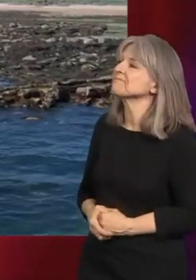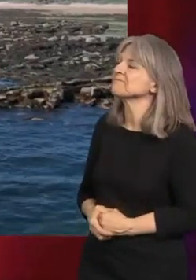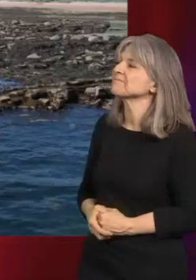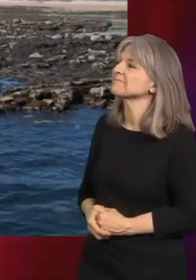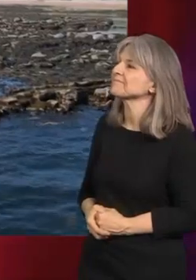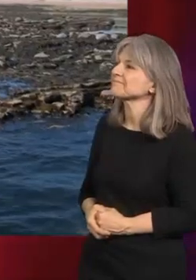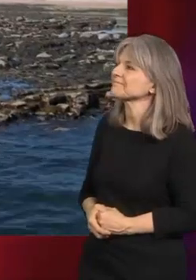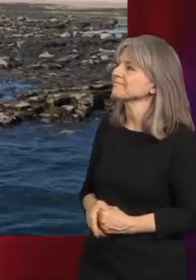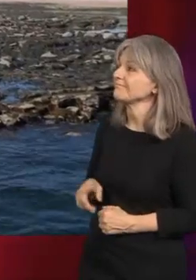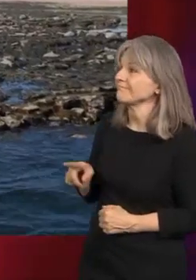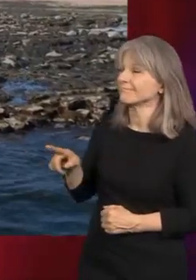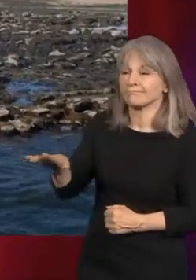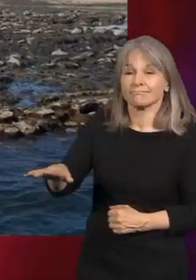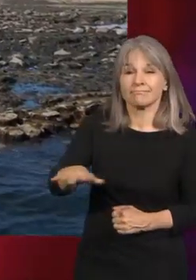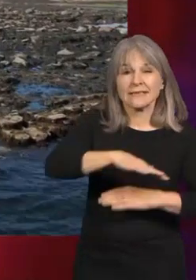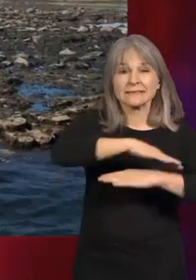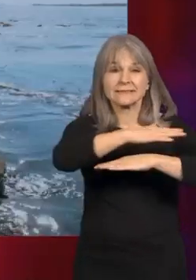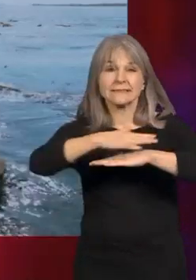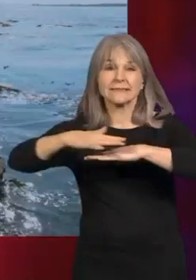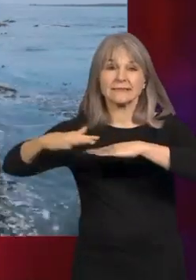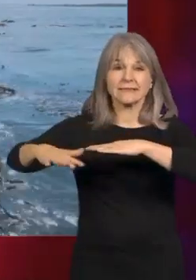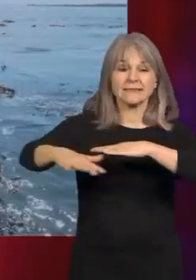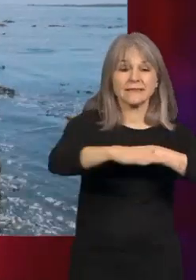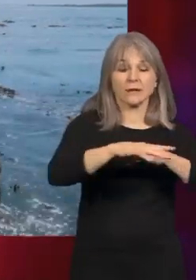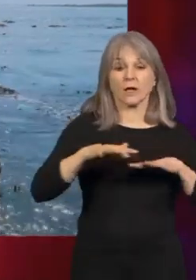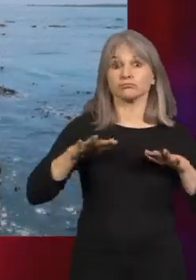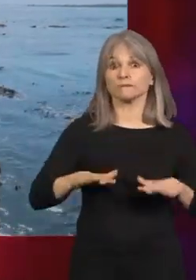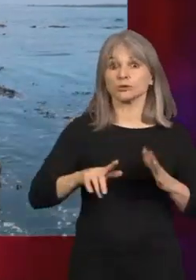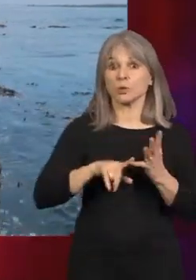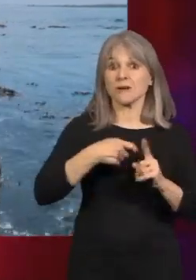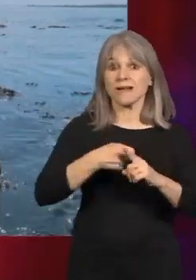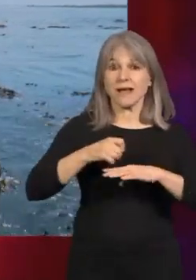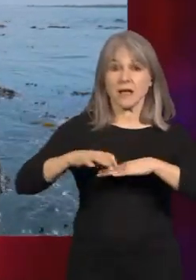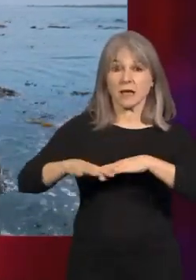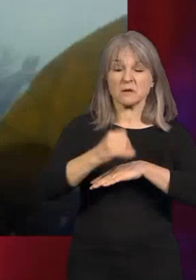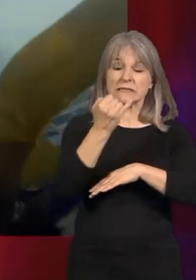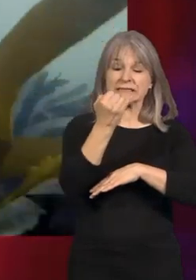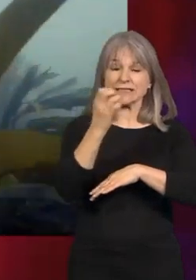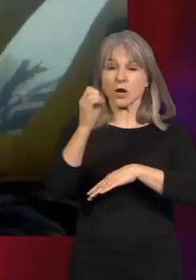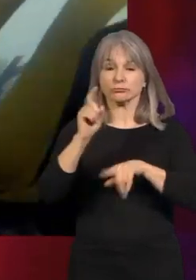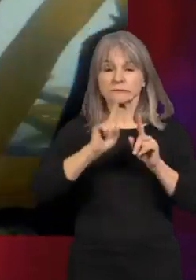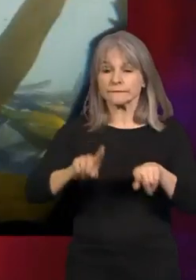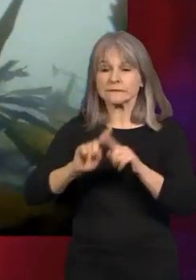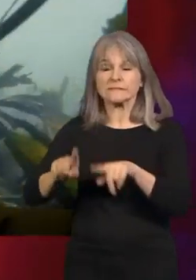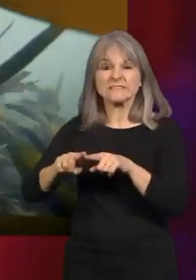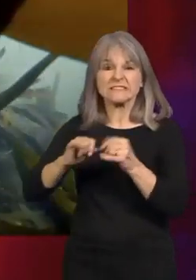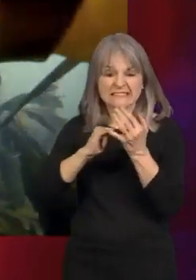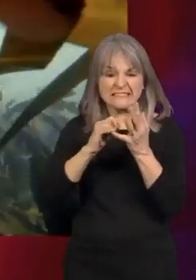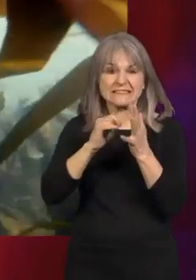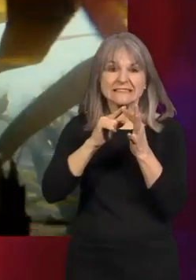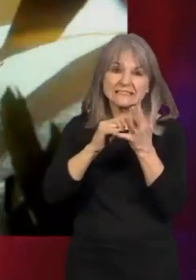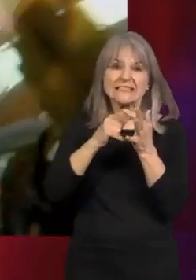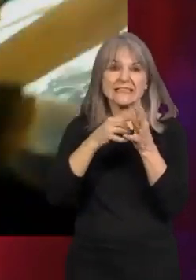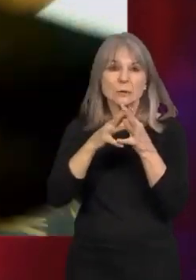Of the 600 types of seaweeds in UK waters, only 1% are actually eaten. And harvesting